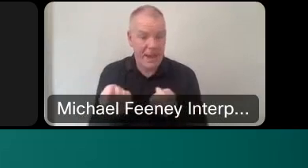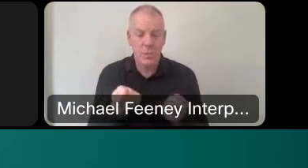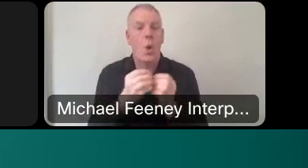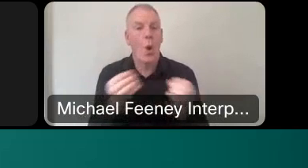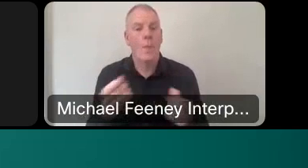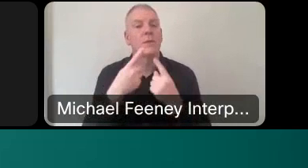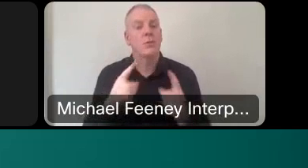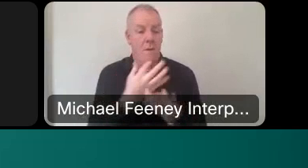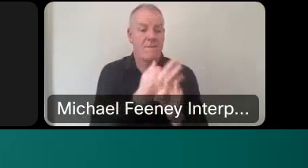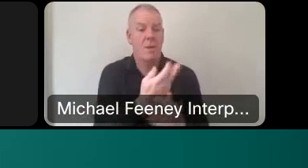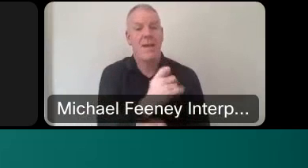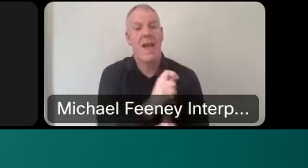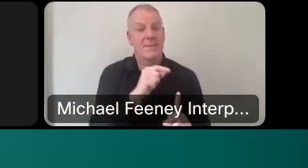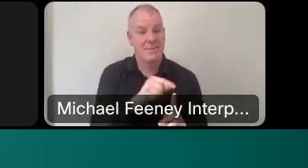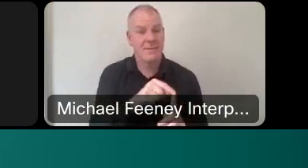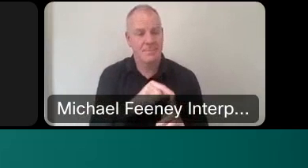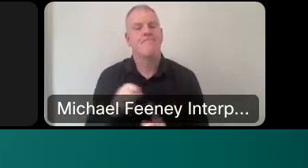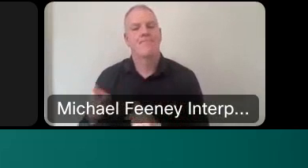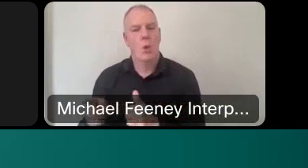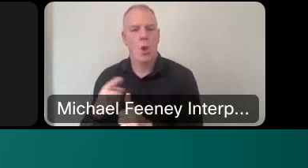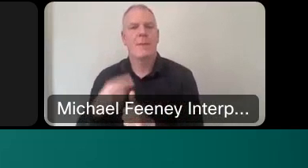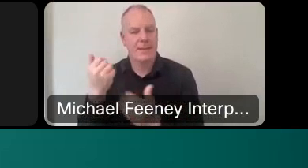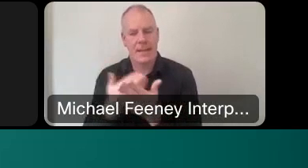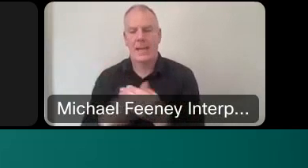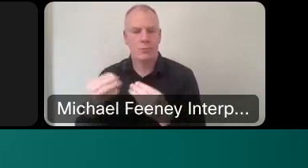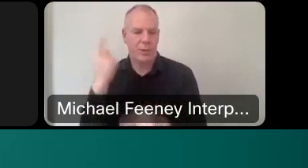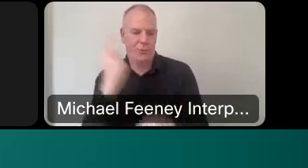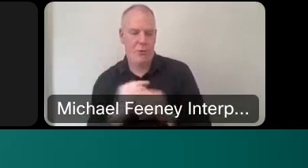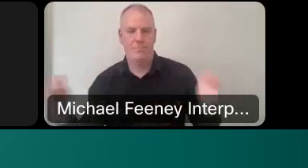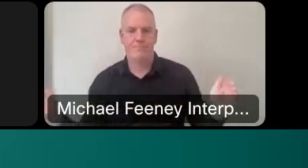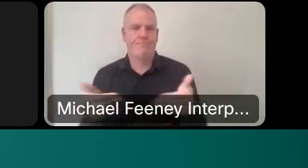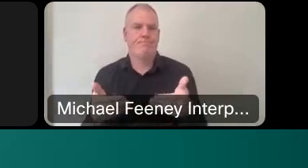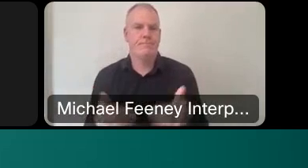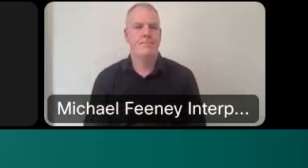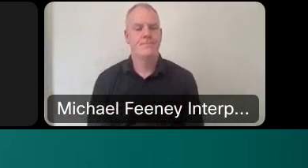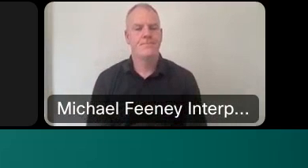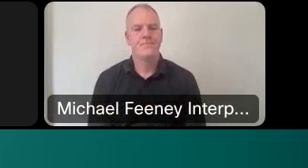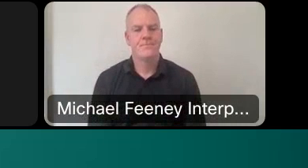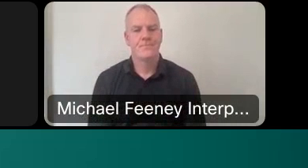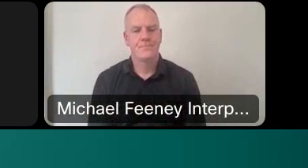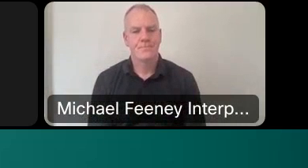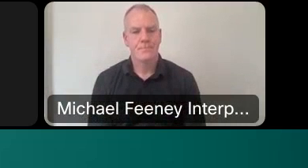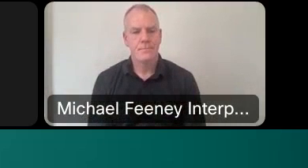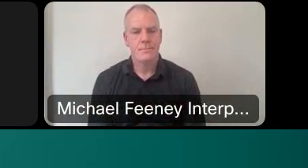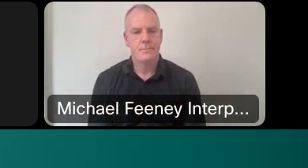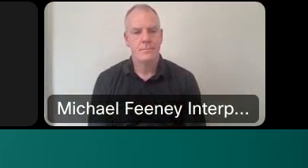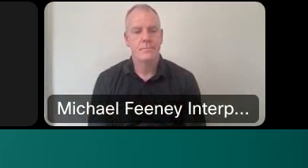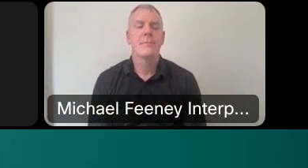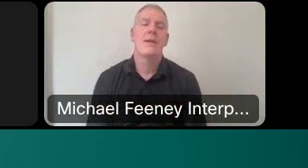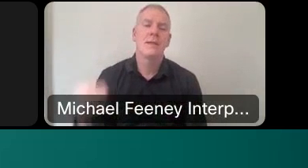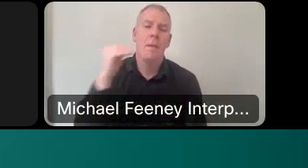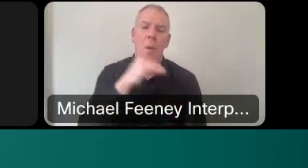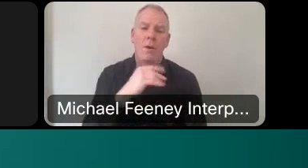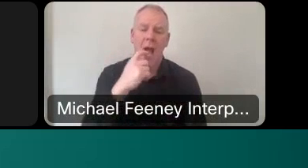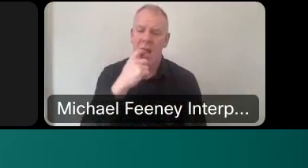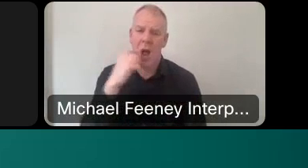with the Act, you will automatically have these legal protections applied. And just the essence is really important that we